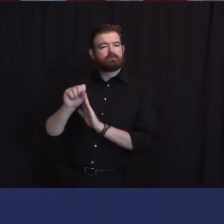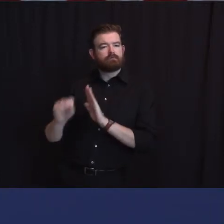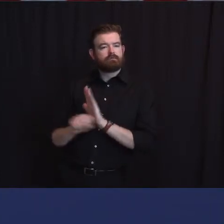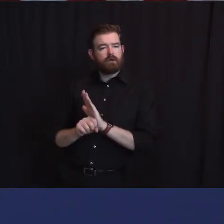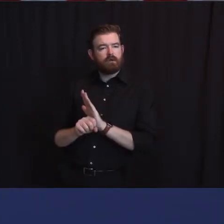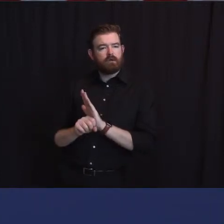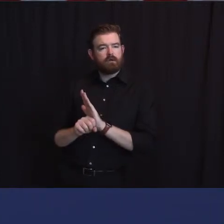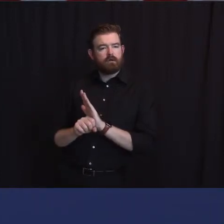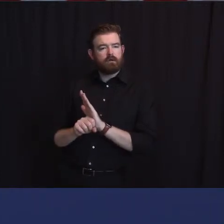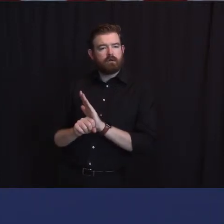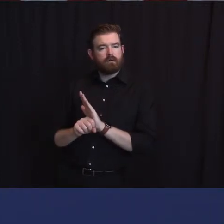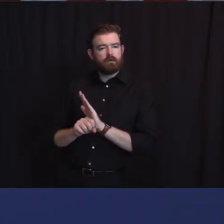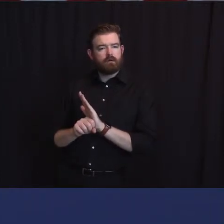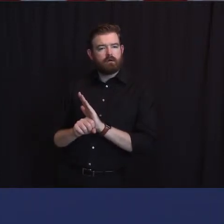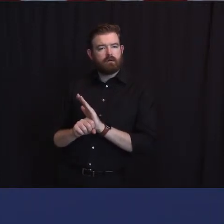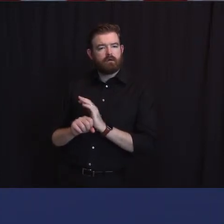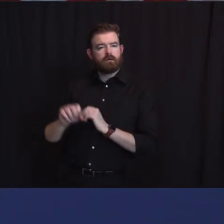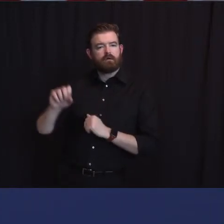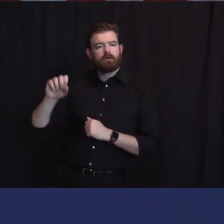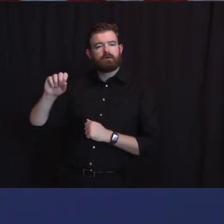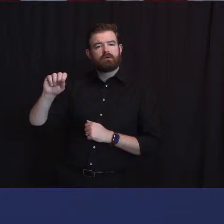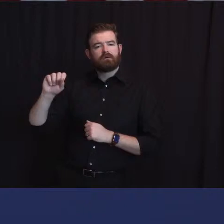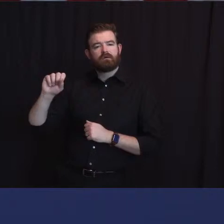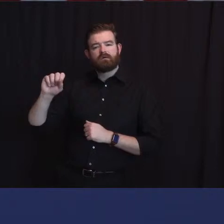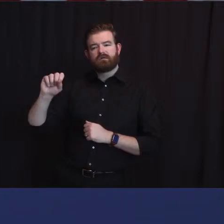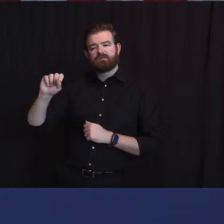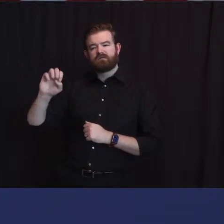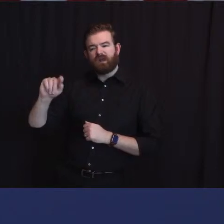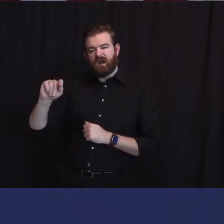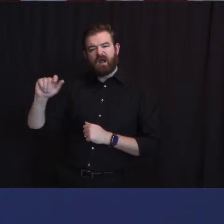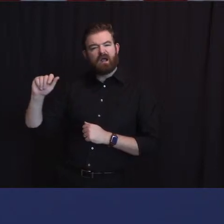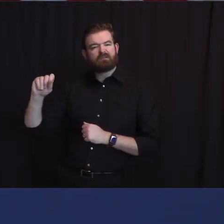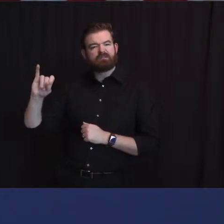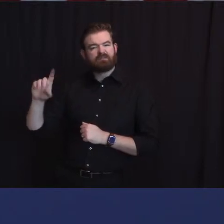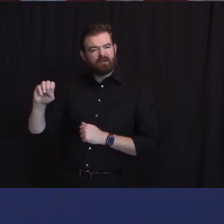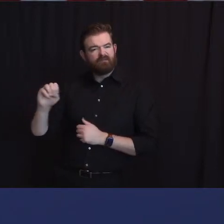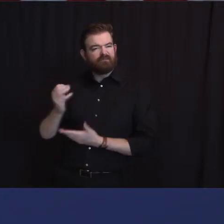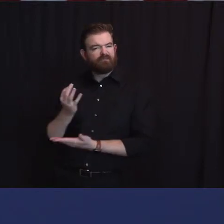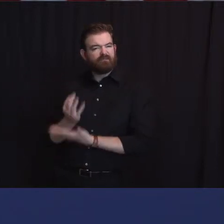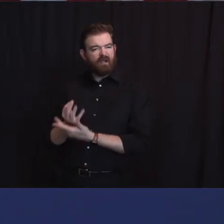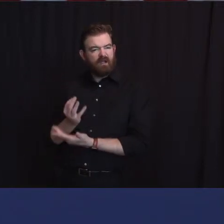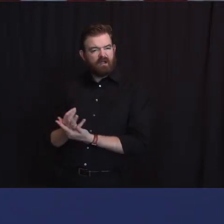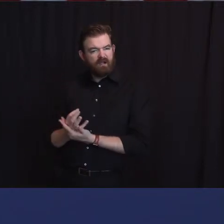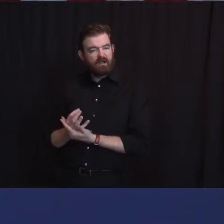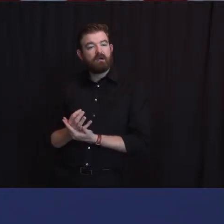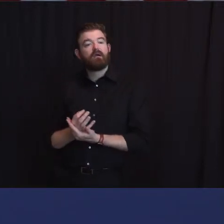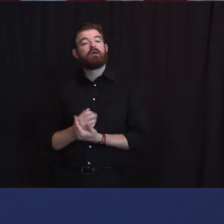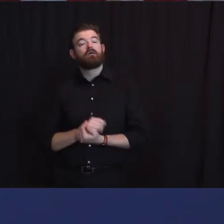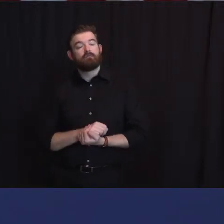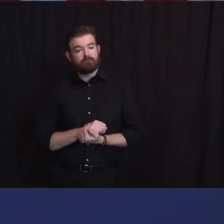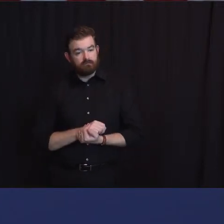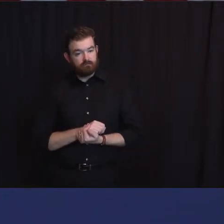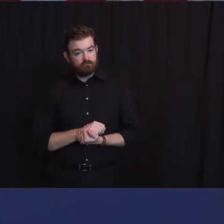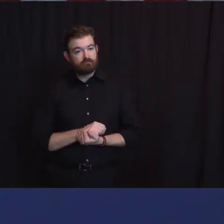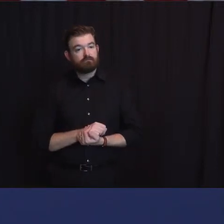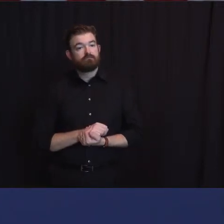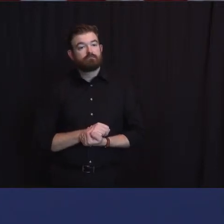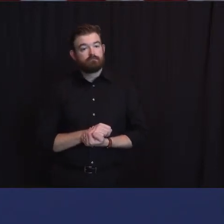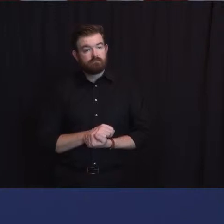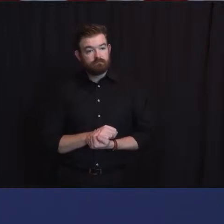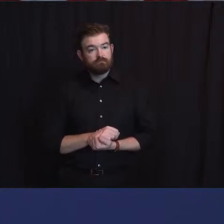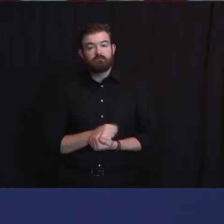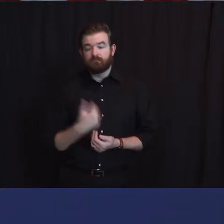Jersey Department of Education released a draft of its ARP-ESSER state plan for public comment. The draft and